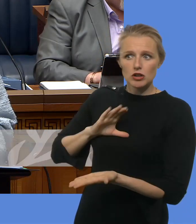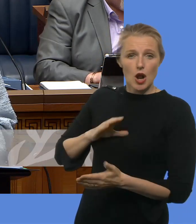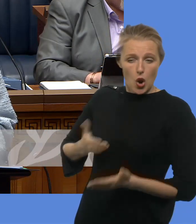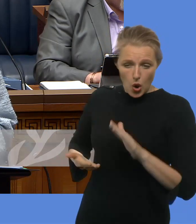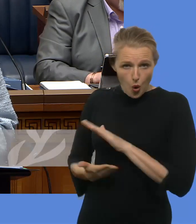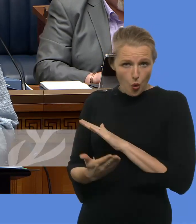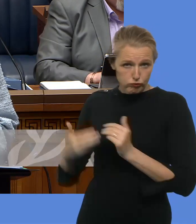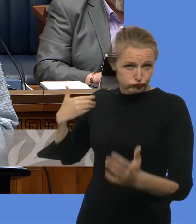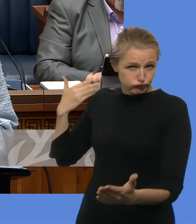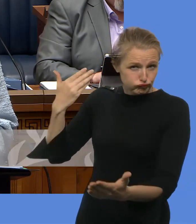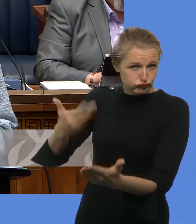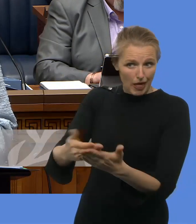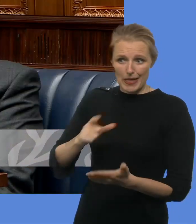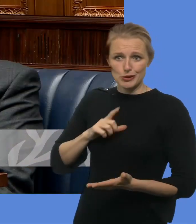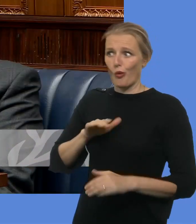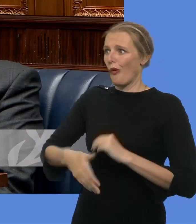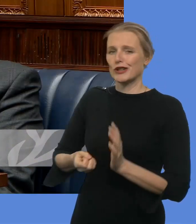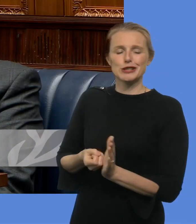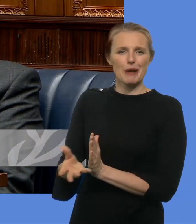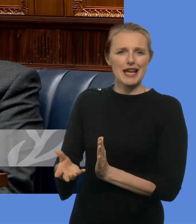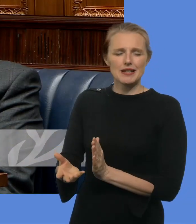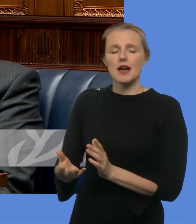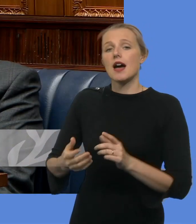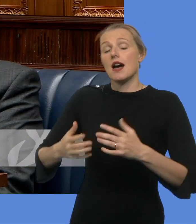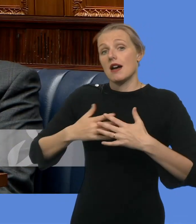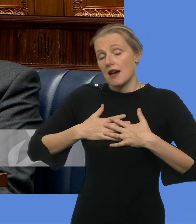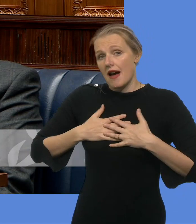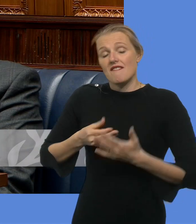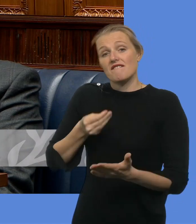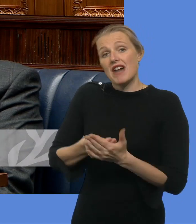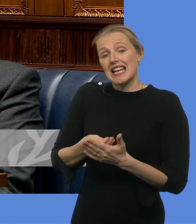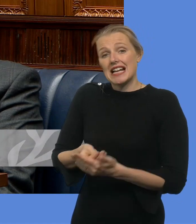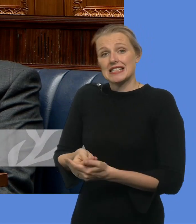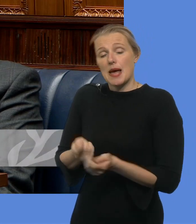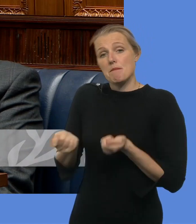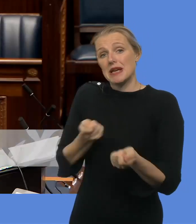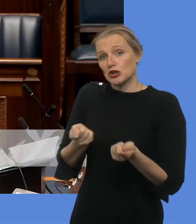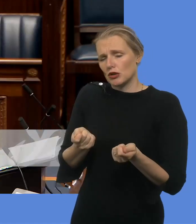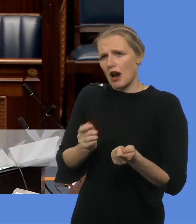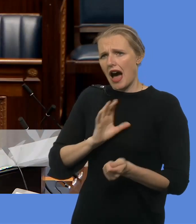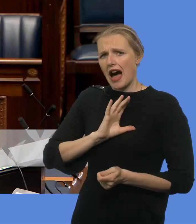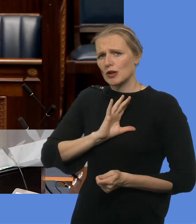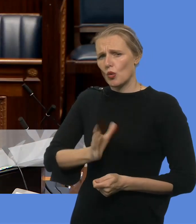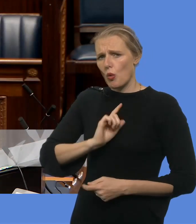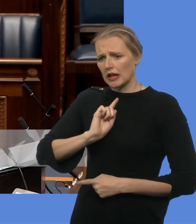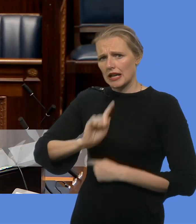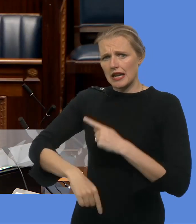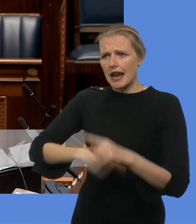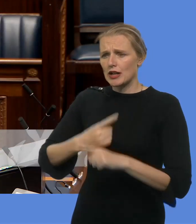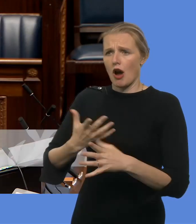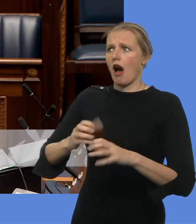need. Obviously, I am not, as a Finance Minister, I do not want to be in the position next year of losing £559